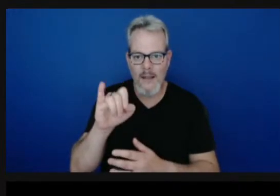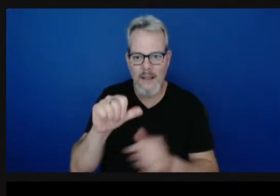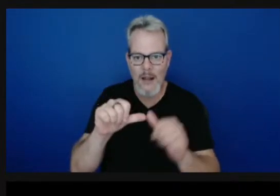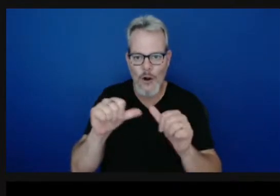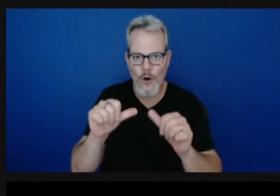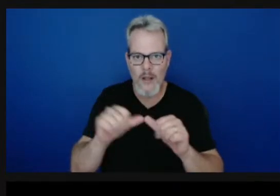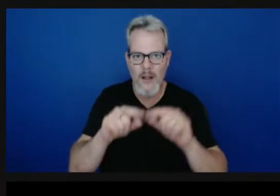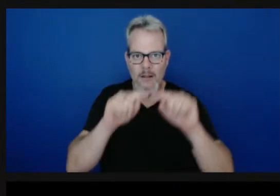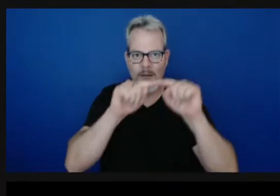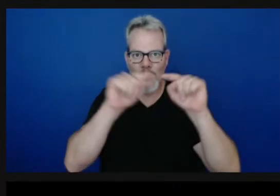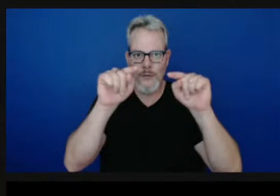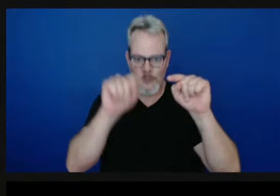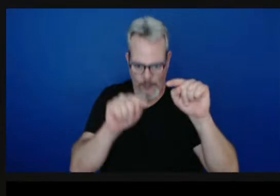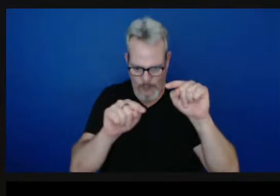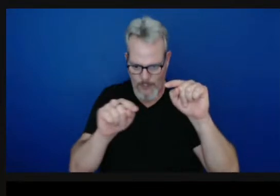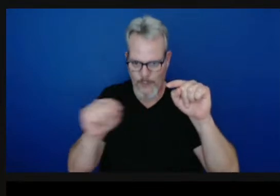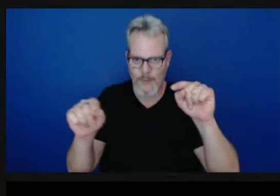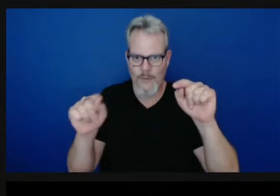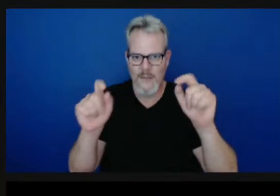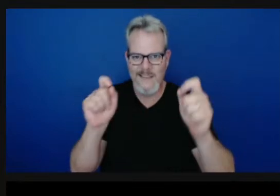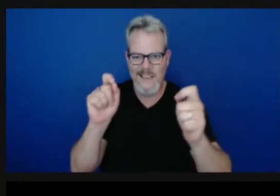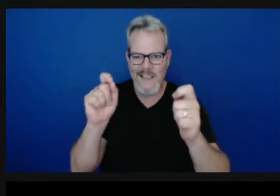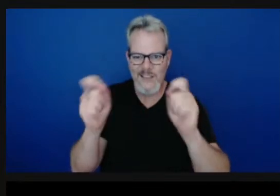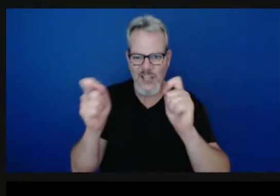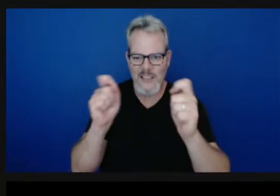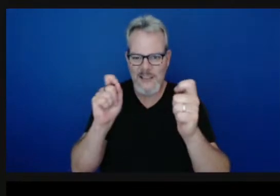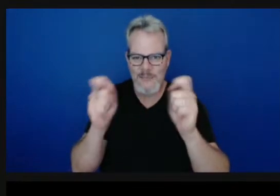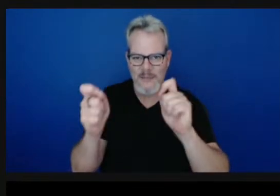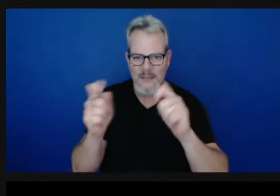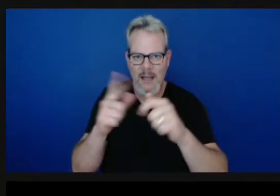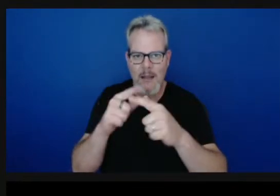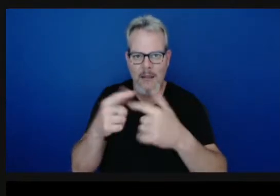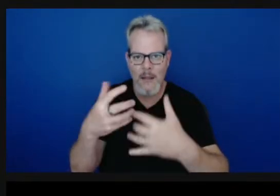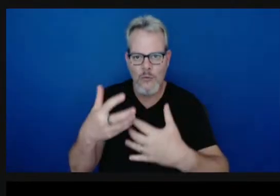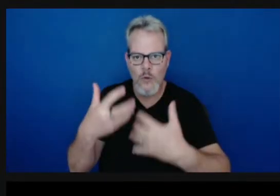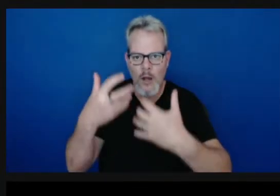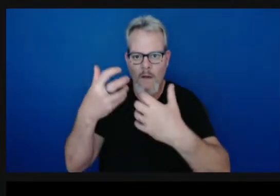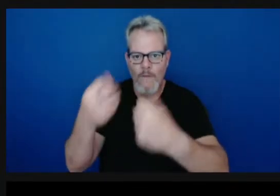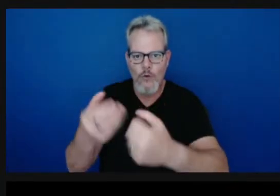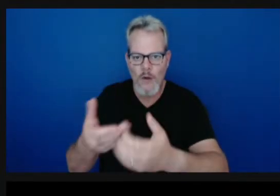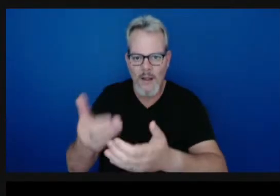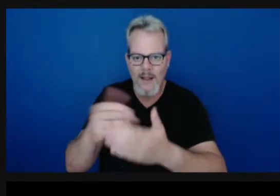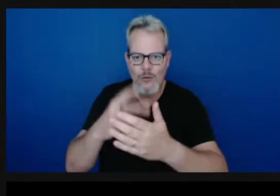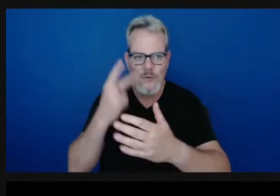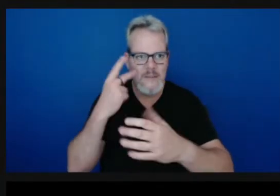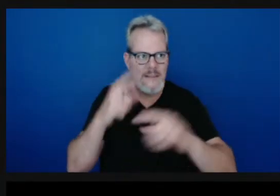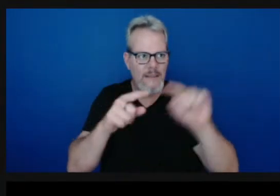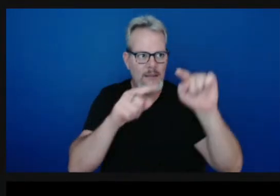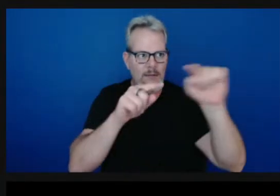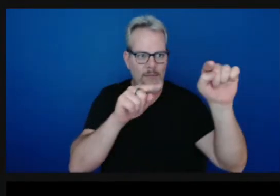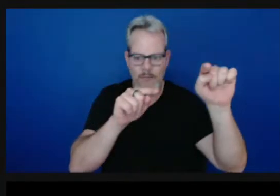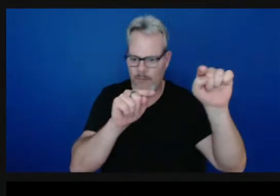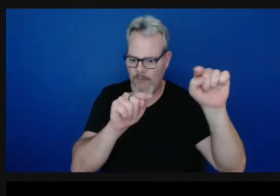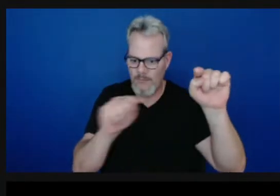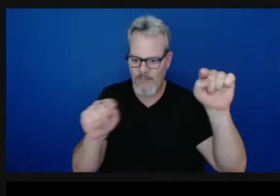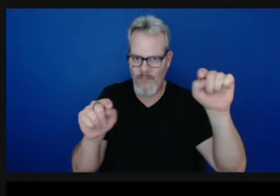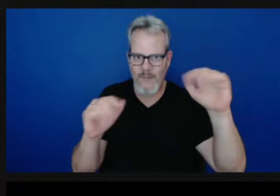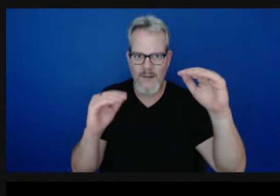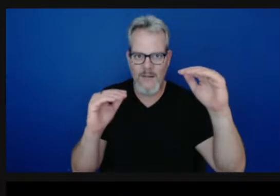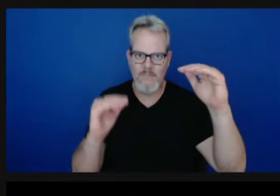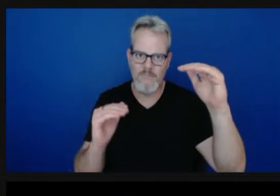2018, some short-term adjustment, and you actually then just recover the original trend. This trend and that trend are pretty similar. They're just offset slightly